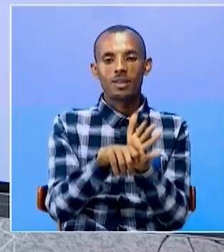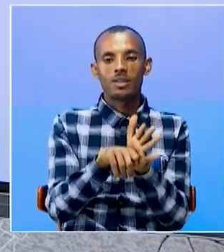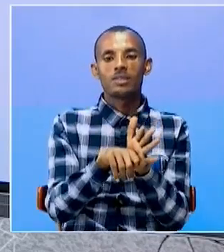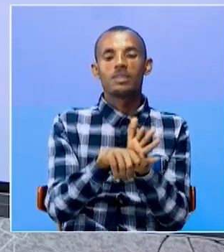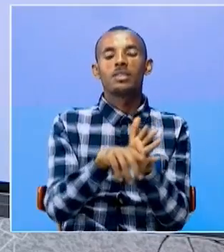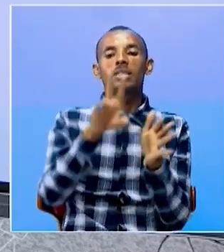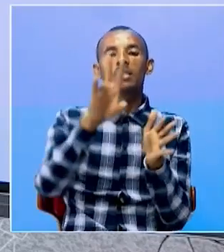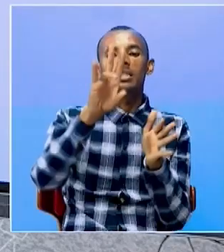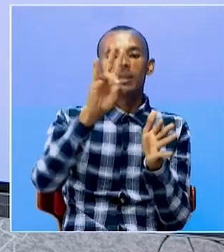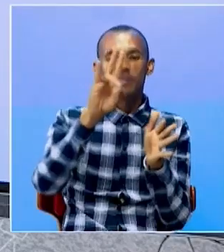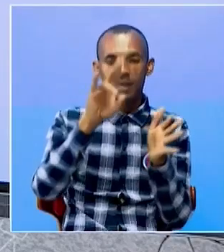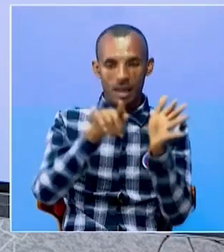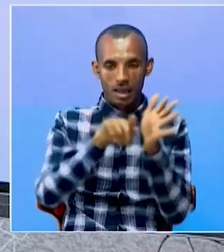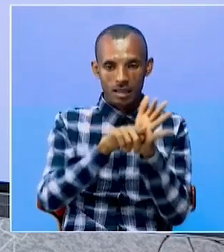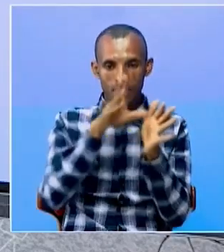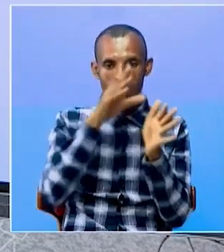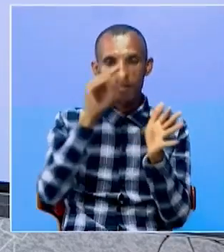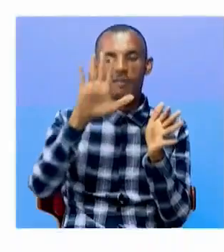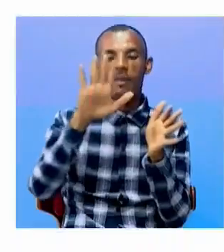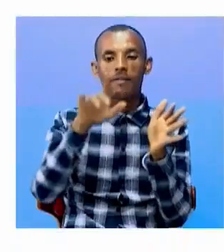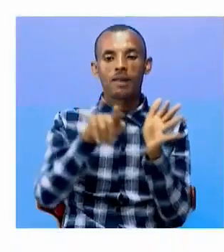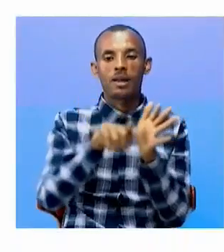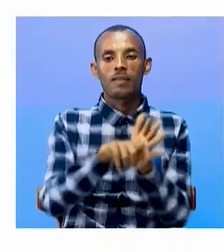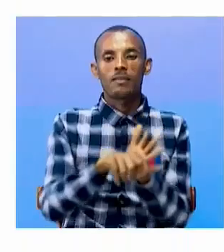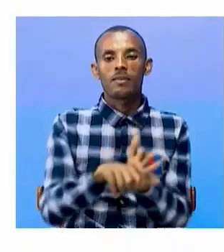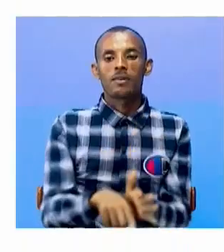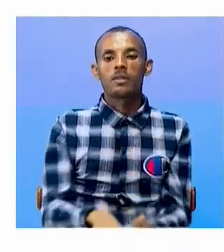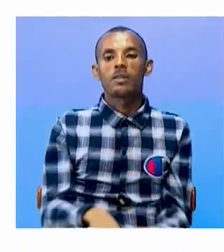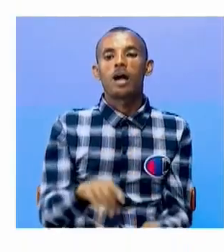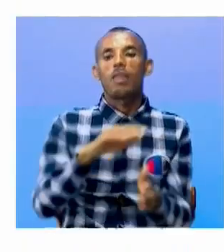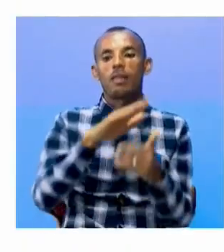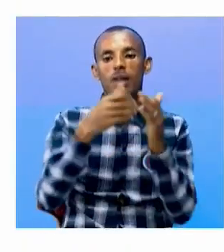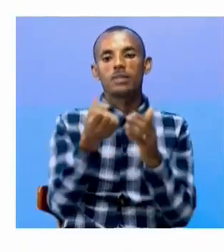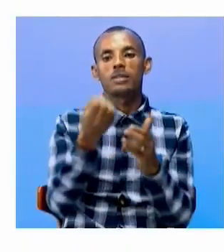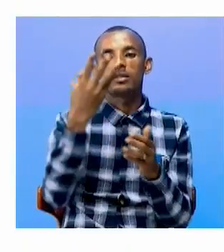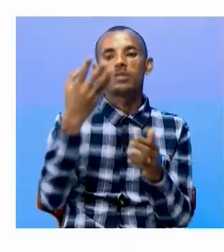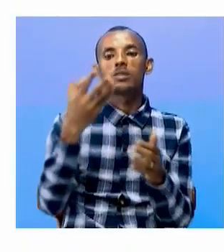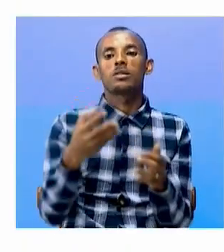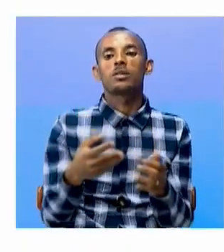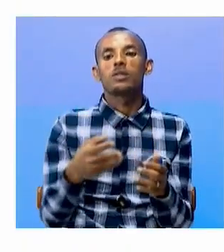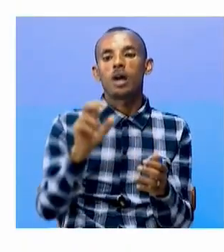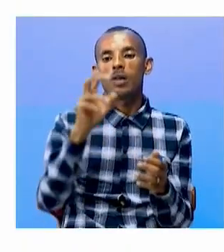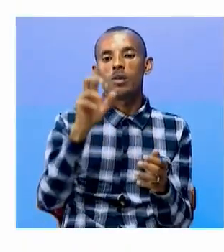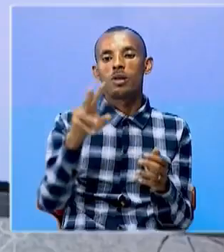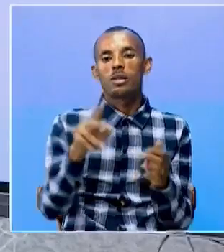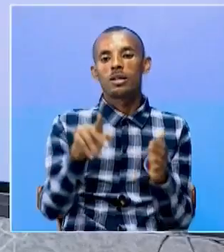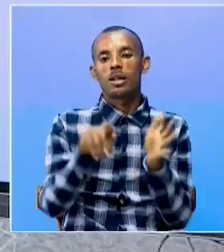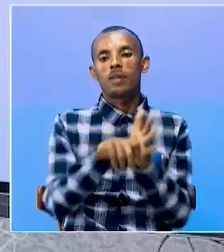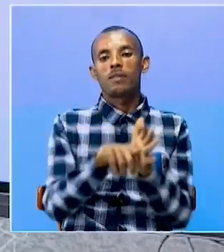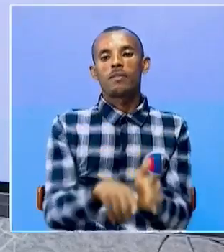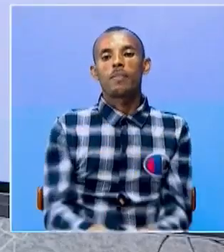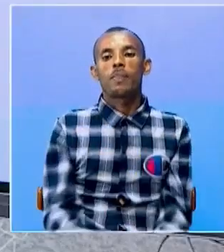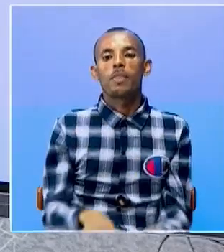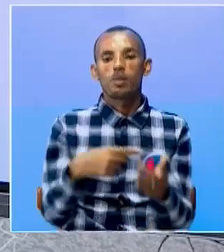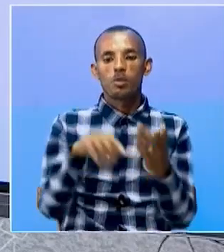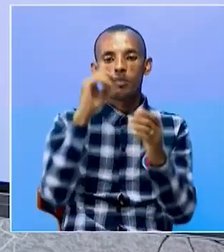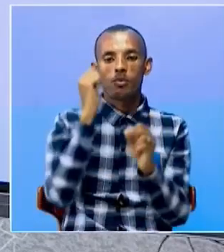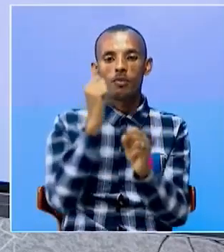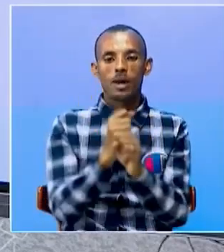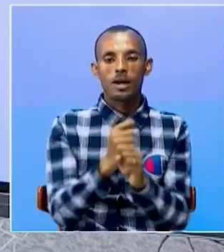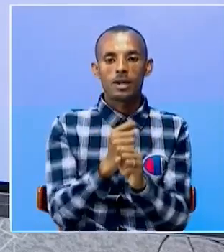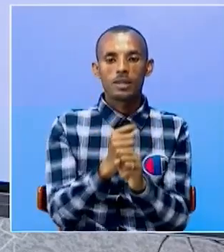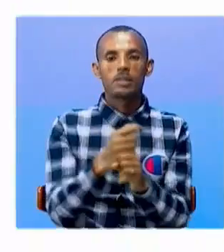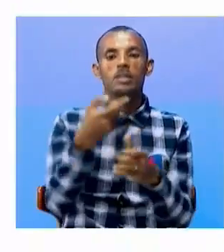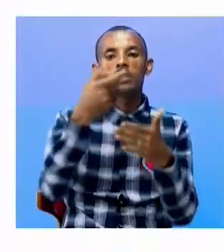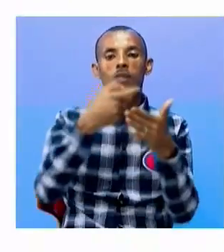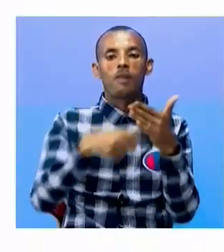negatives and 5 negatives. Together, you have 12 negatives, so it's minus 12. To find the value